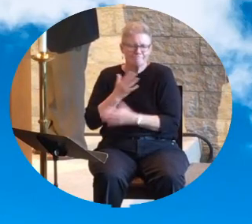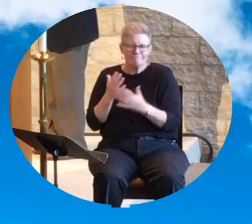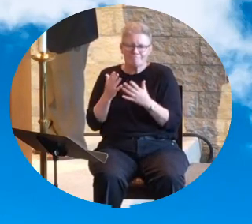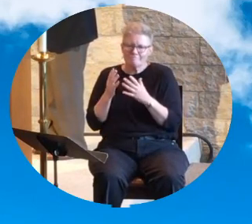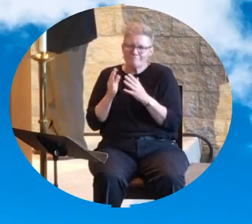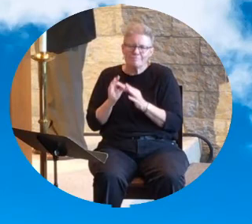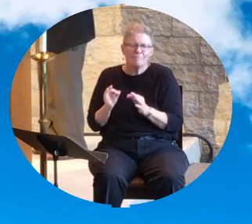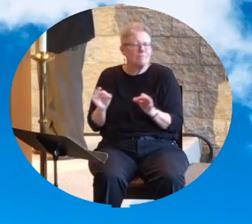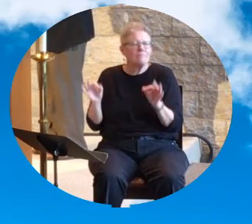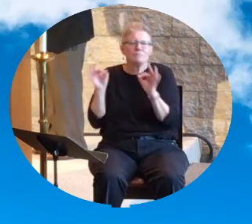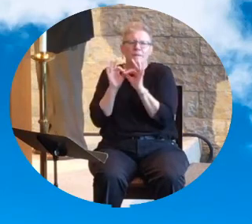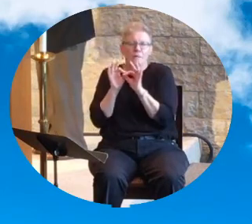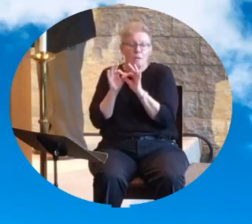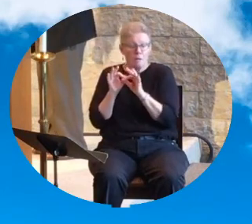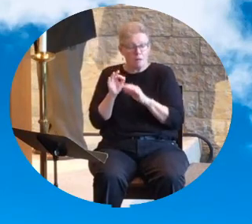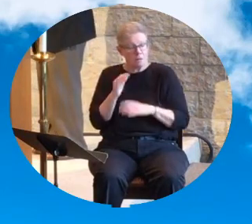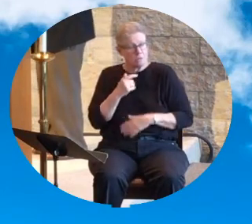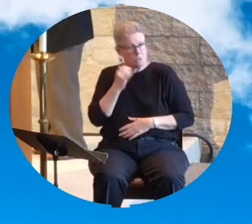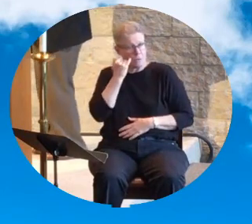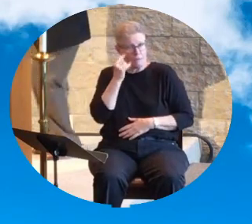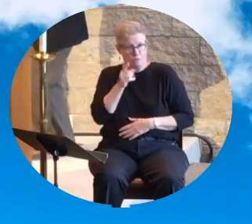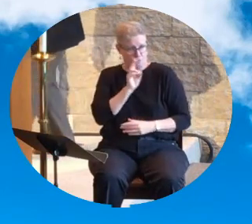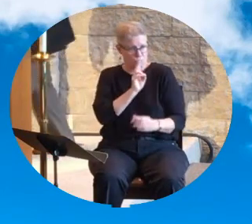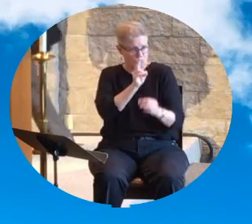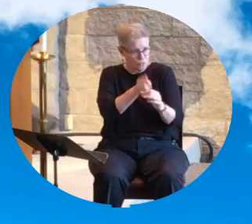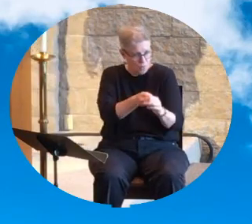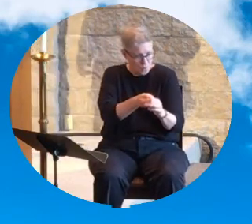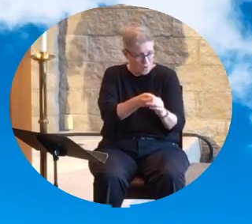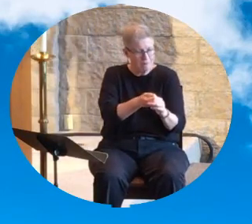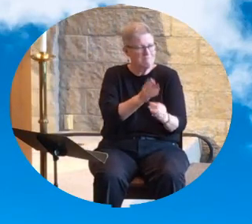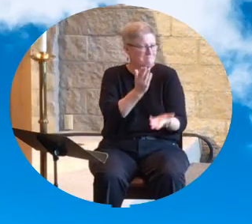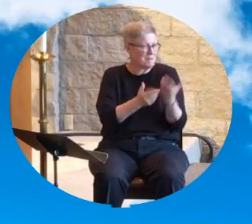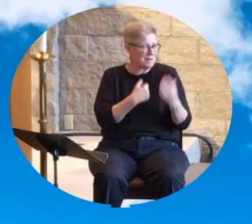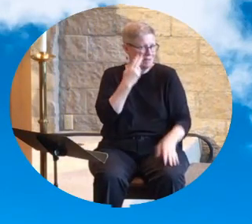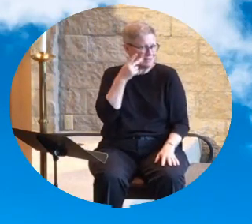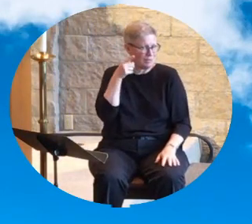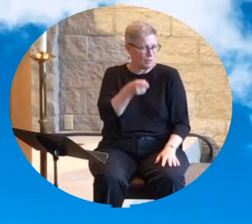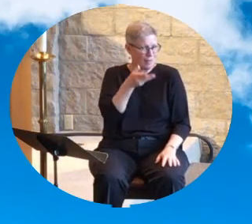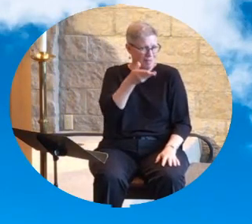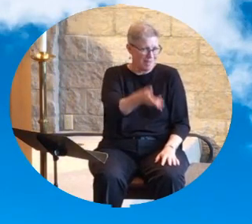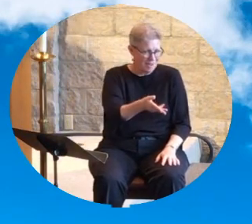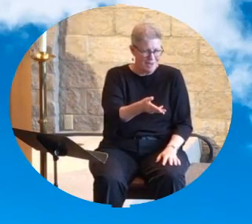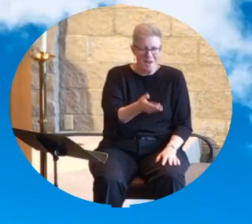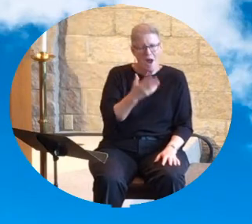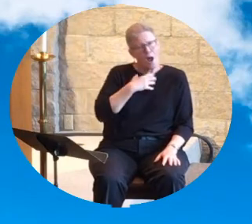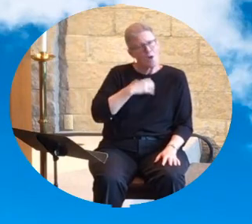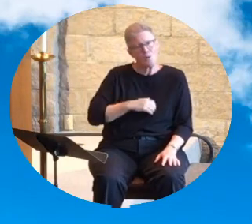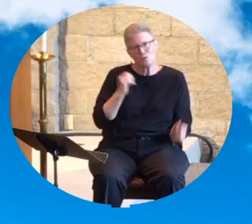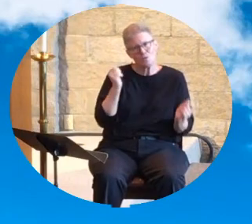Kingdom, and if you join, I'll likely see you there. I wish you all the best and hope to see you soon.